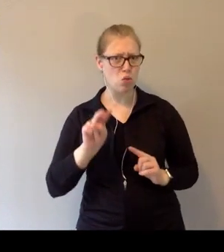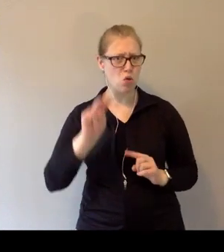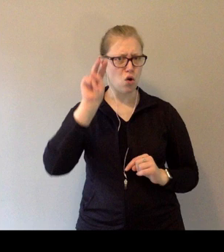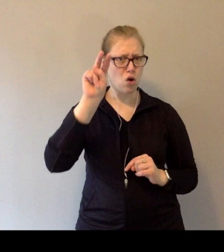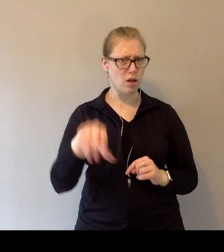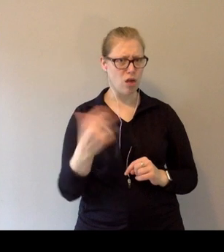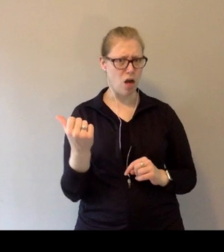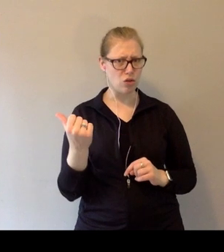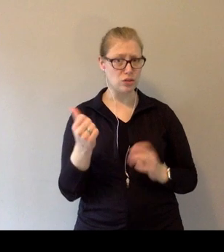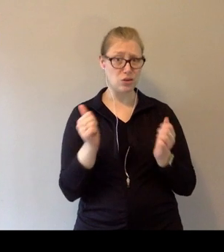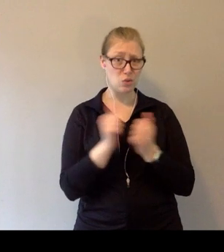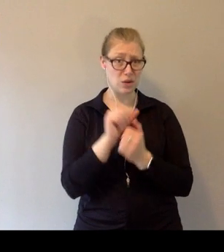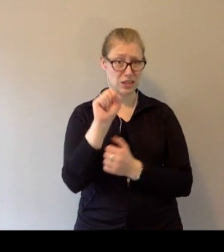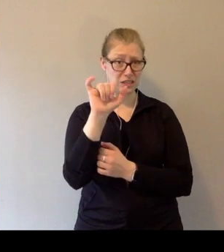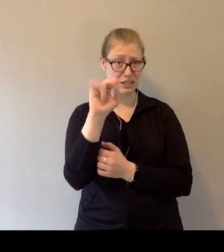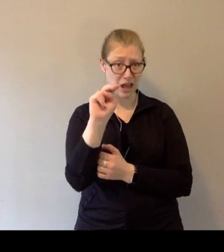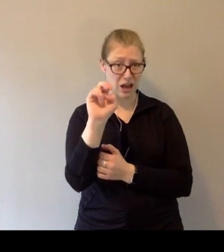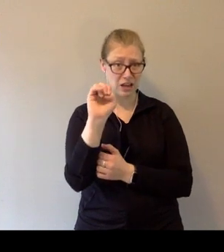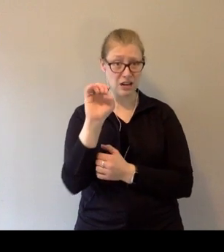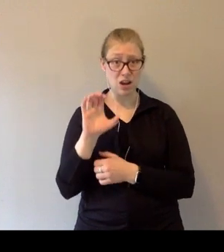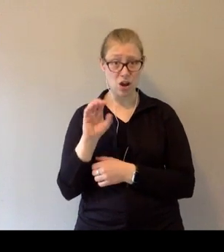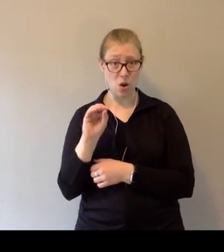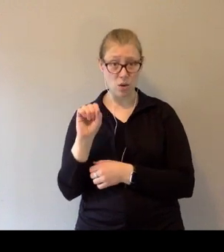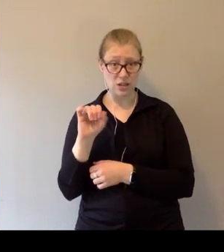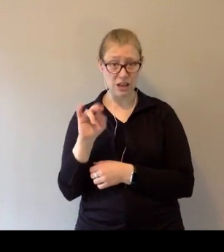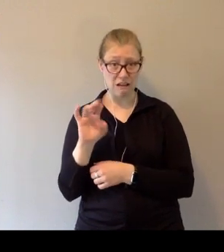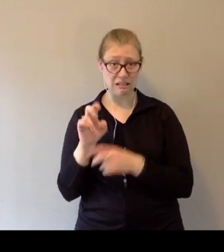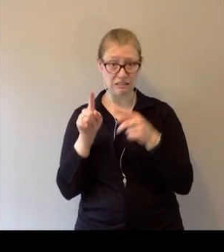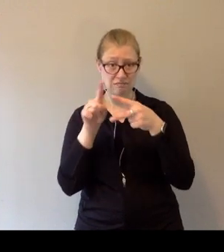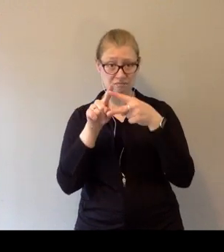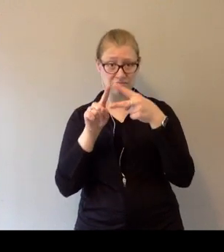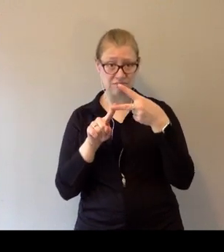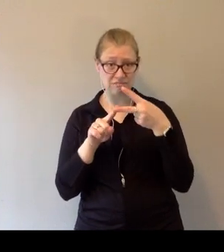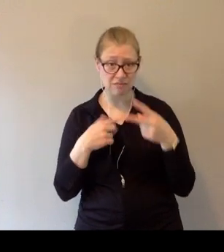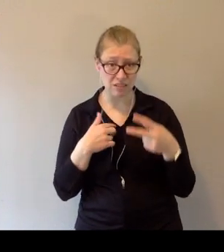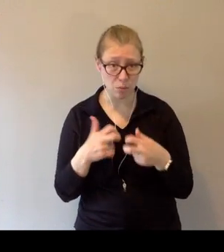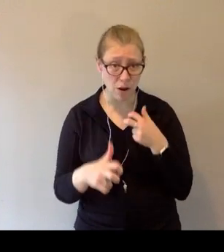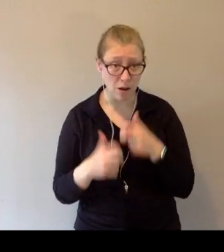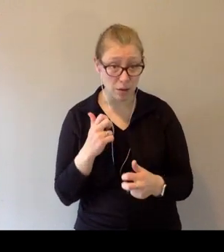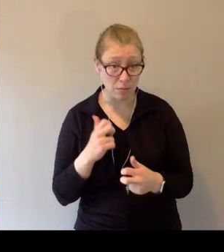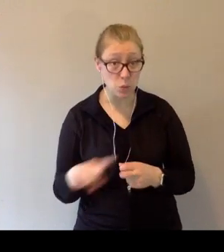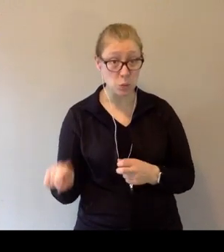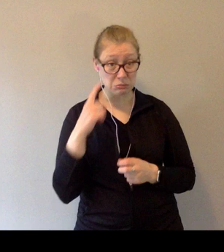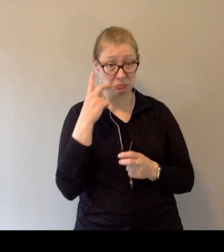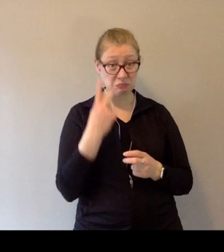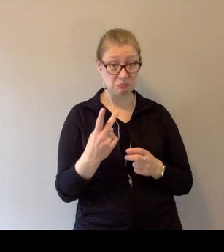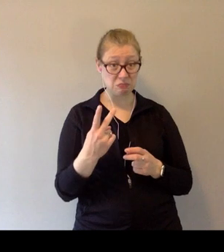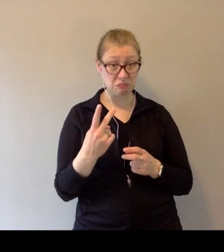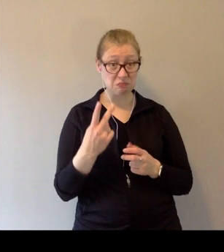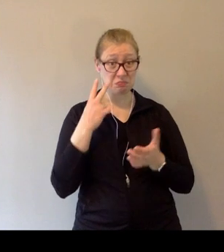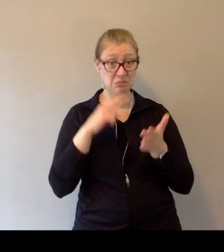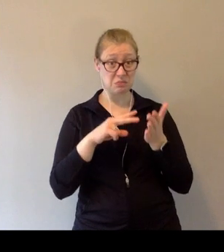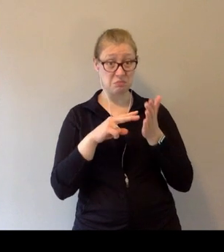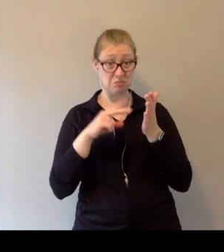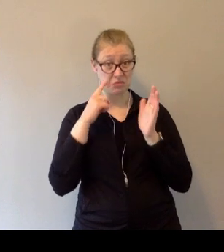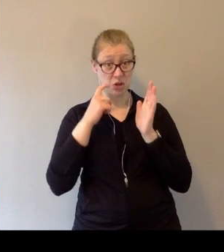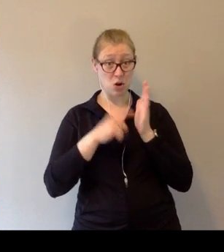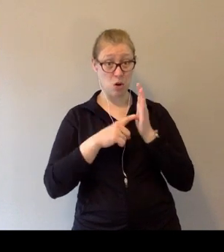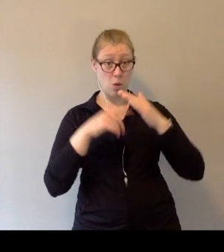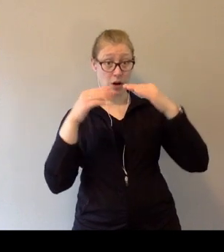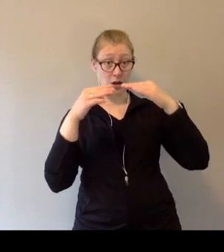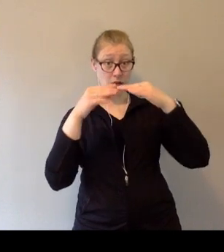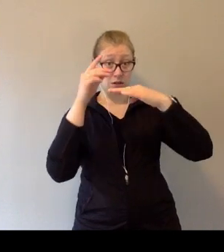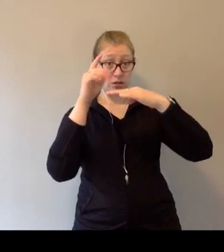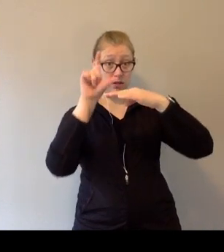sine and the cosine. Can you see what the problem is? Hopefully you notice that it's got a radical in the bottom, which we don't